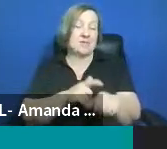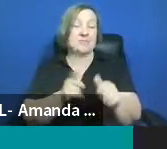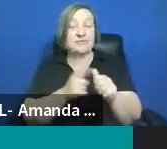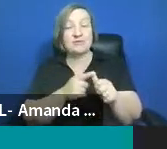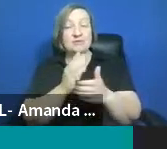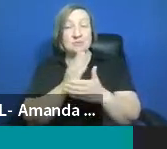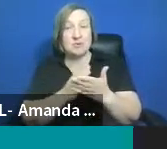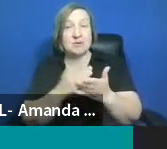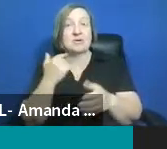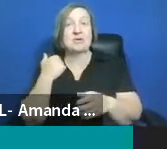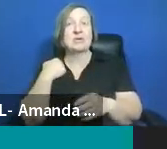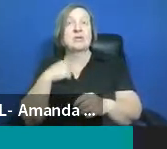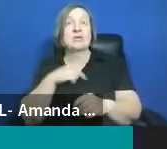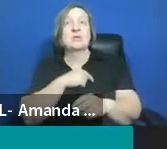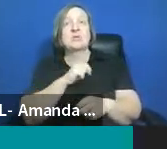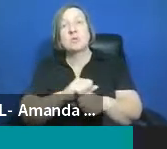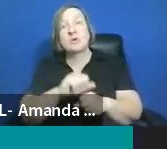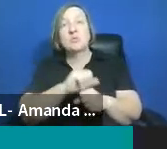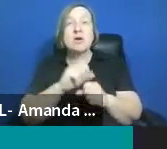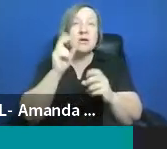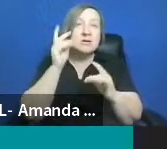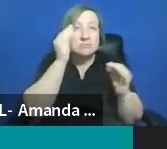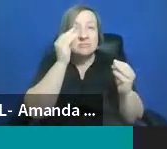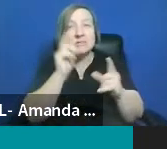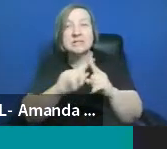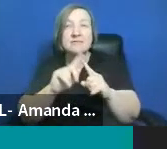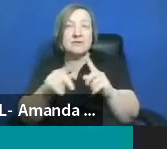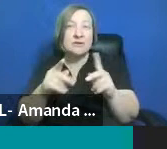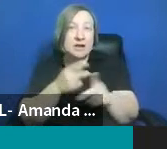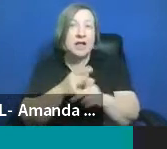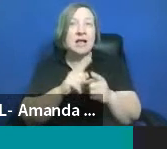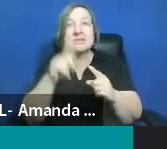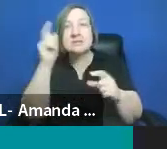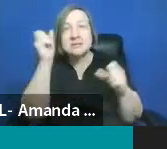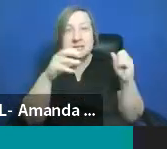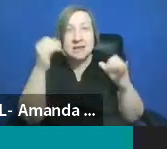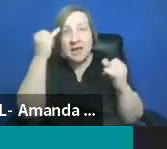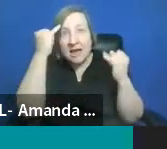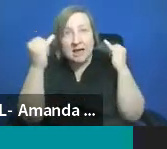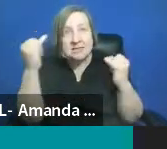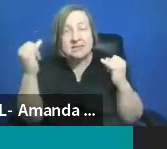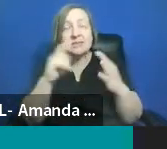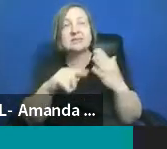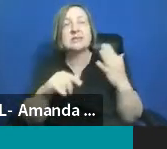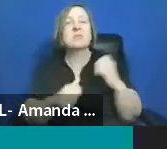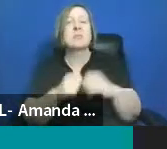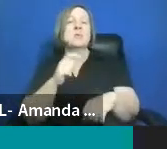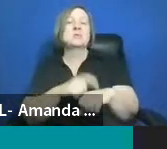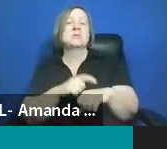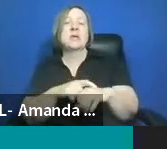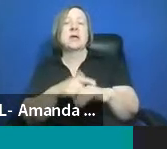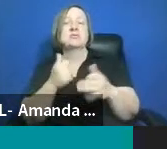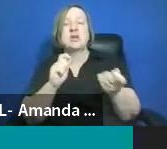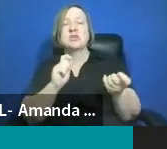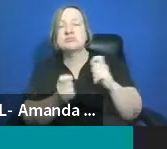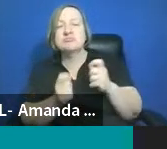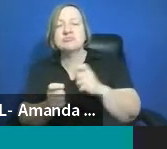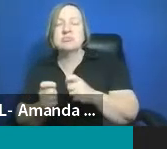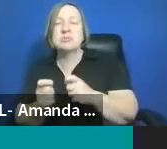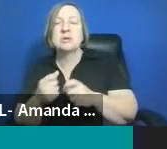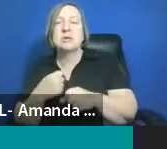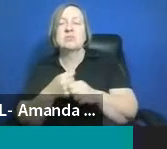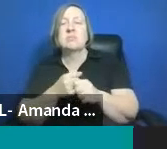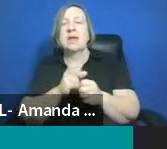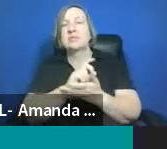we did work out lots of different typologies, brainstorm ideas, but most of that time was about refining the design towards the